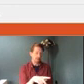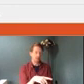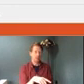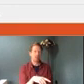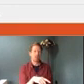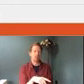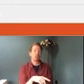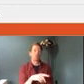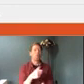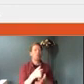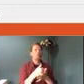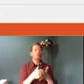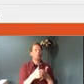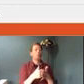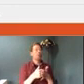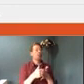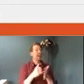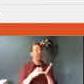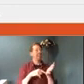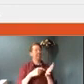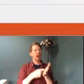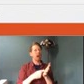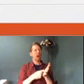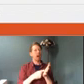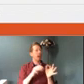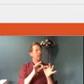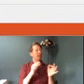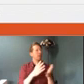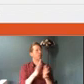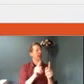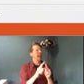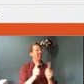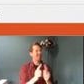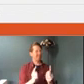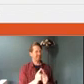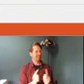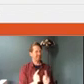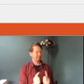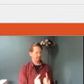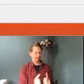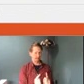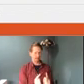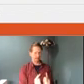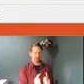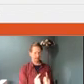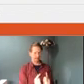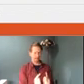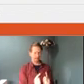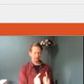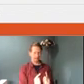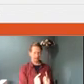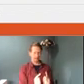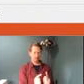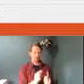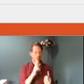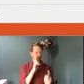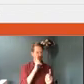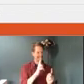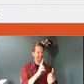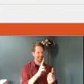standard STR markers, when we look at them by length, they are separated by capillary electrophoresis. So we see